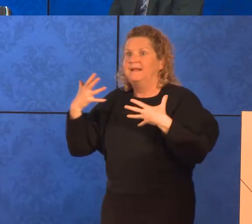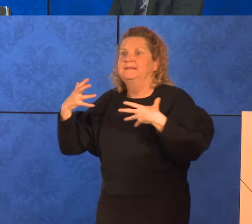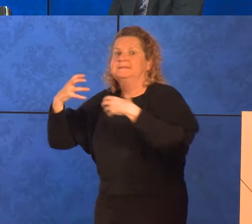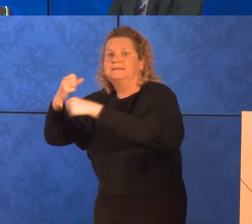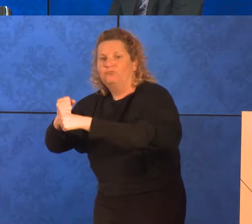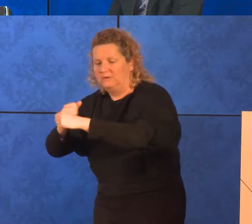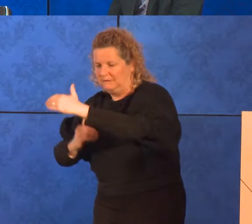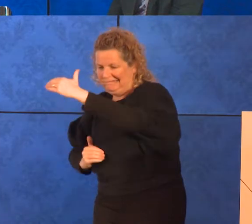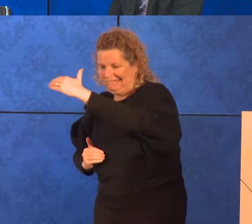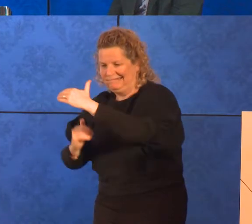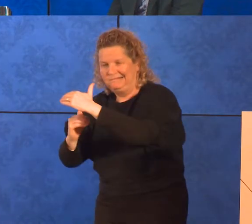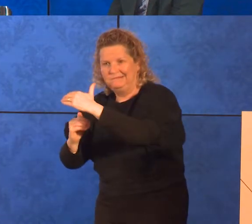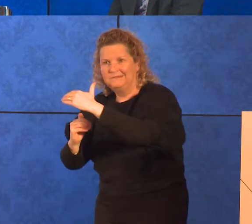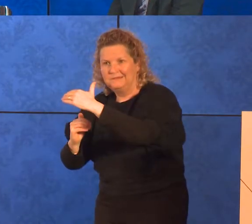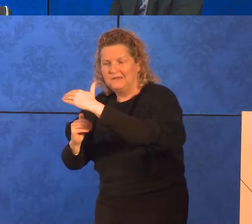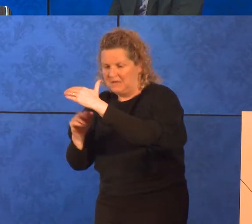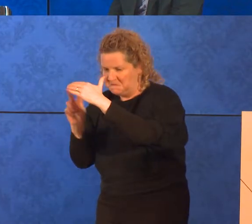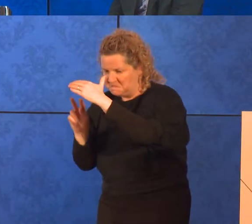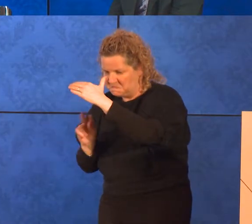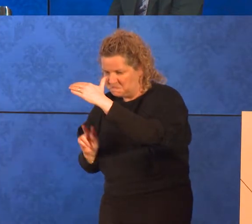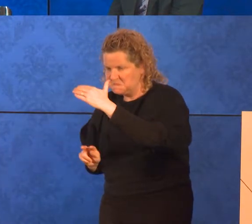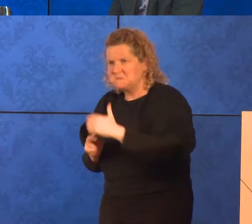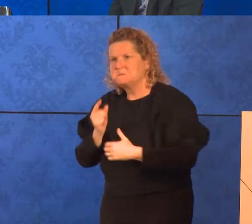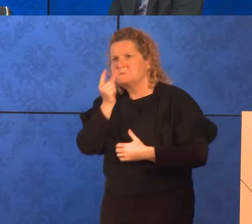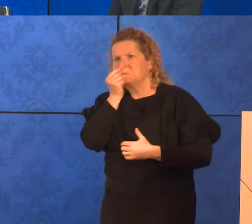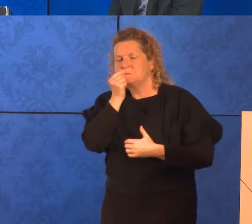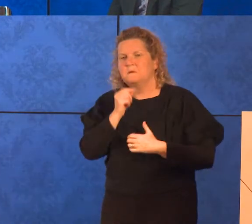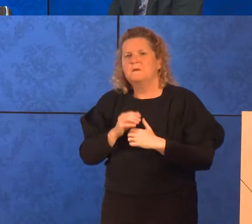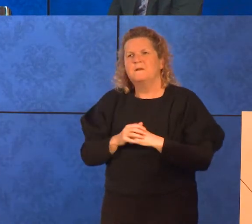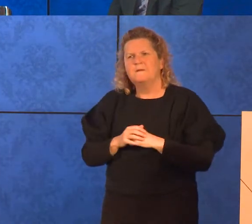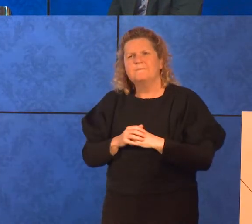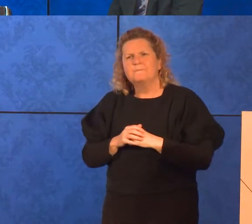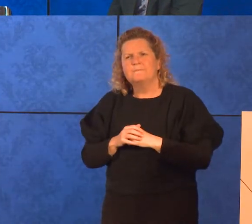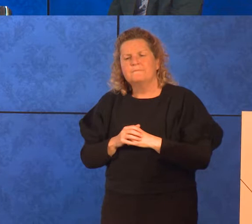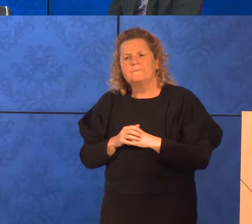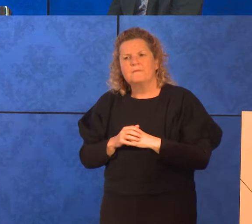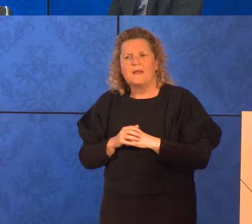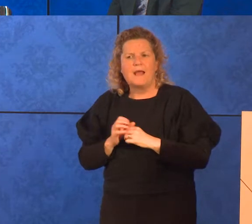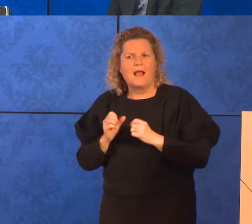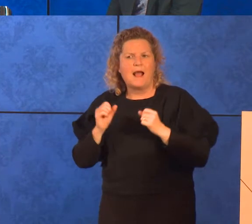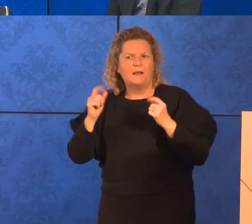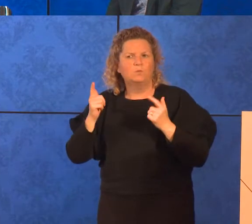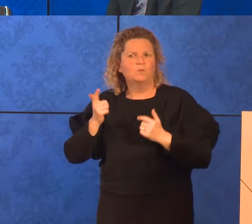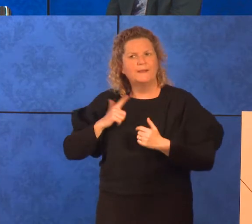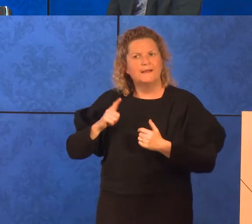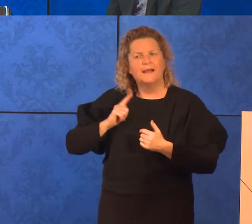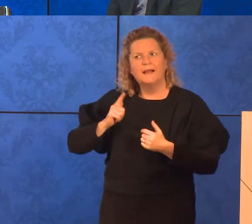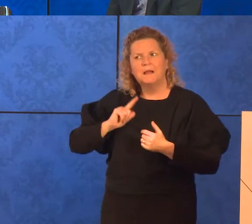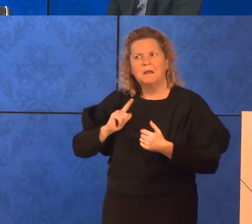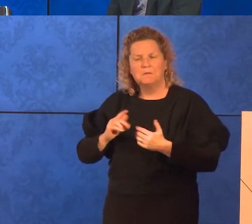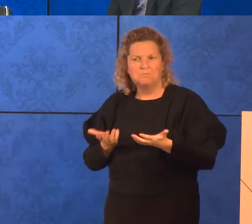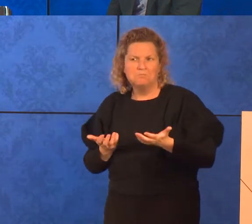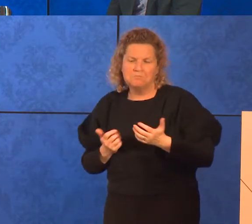than like a pile this big that I had to move through. You did see there was a reason for them. And I feel like, yes,